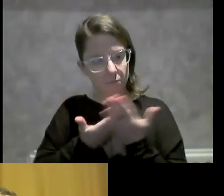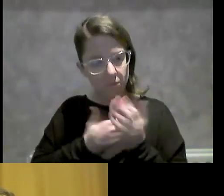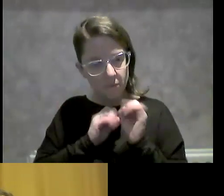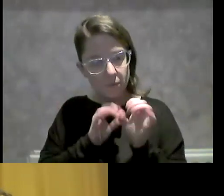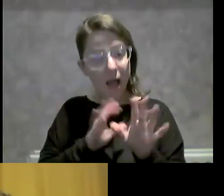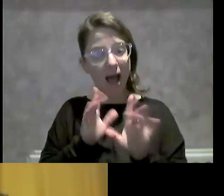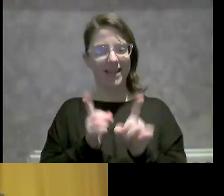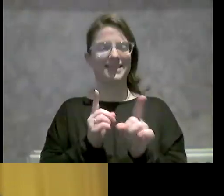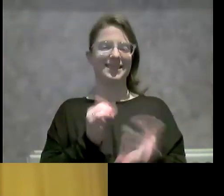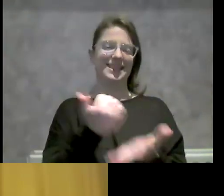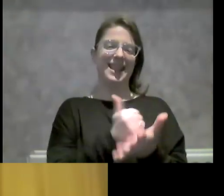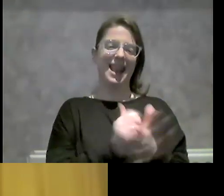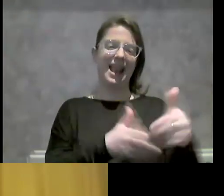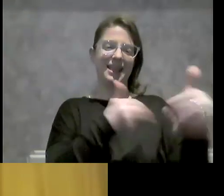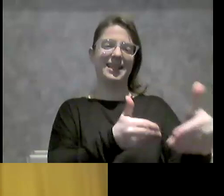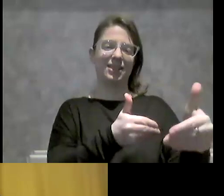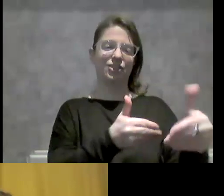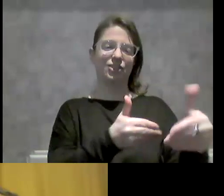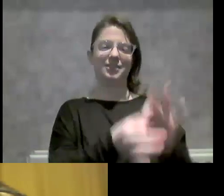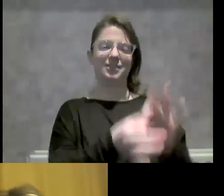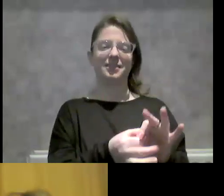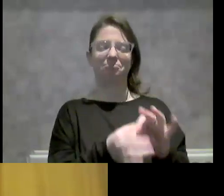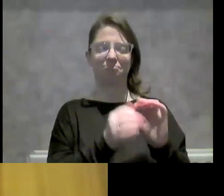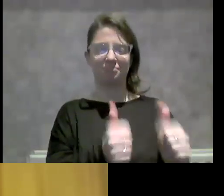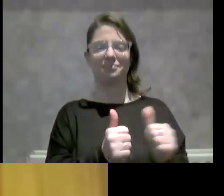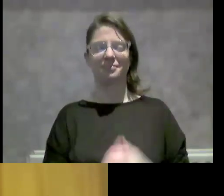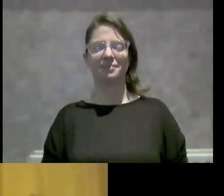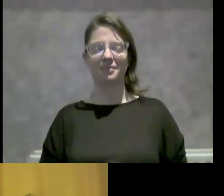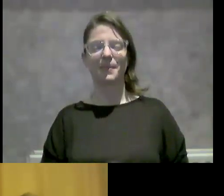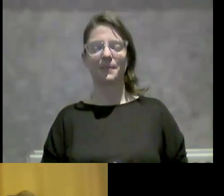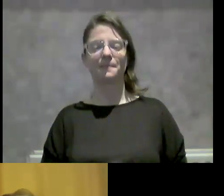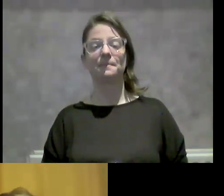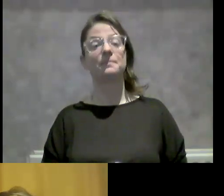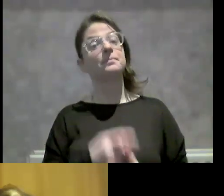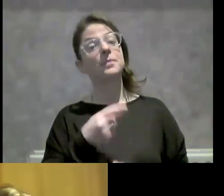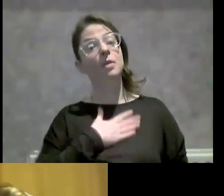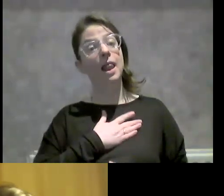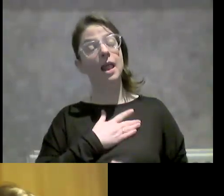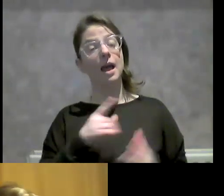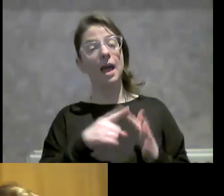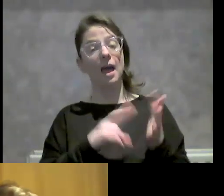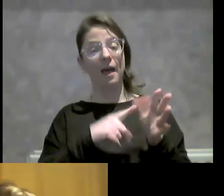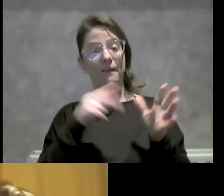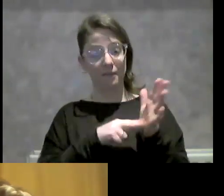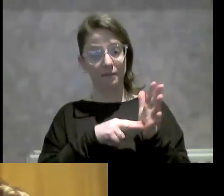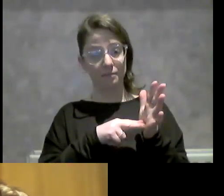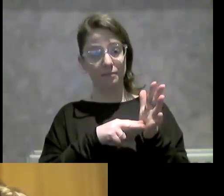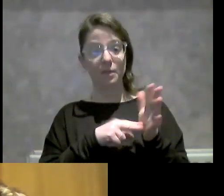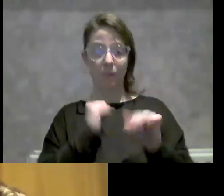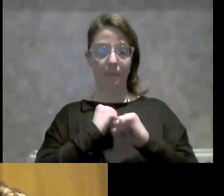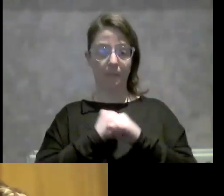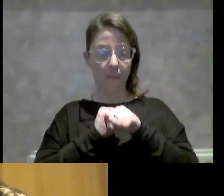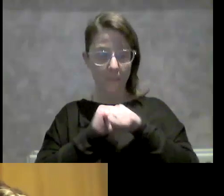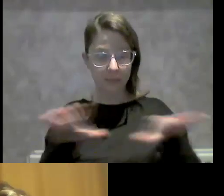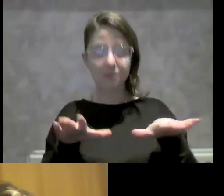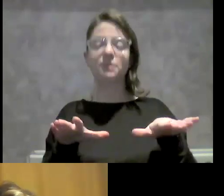gay section, which I really resonate with. If you loved Evan's work, they are currently focused on publishing creative